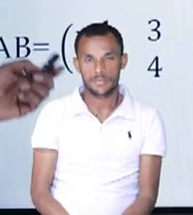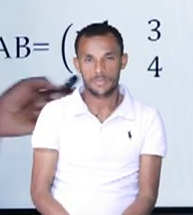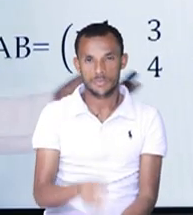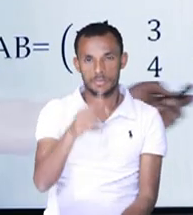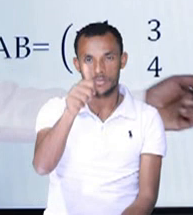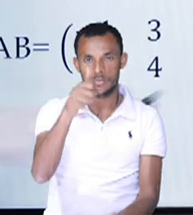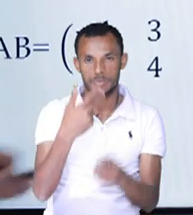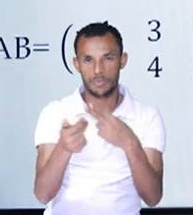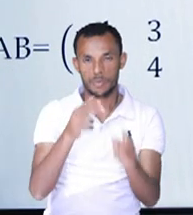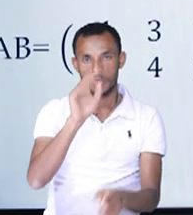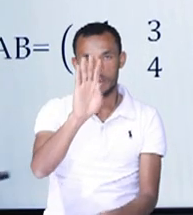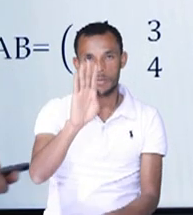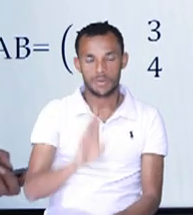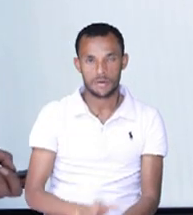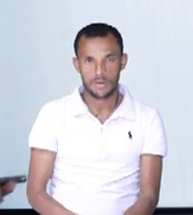A times B.